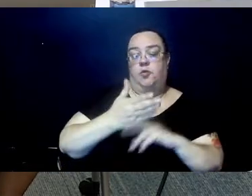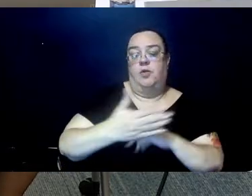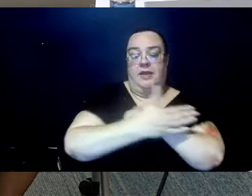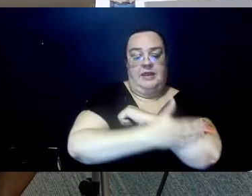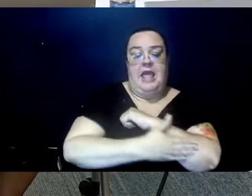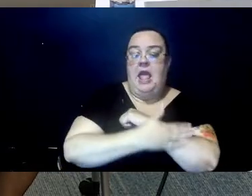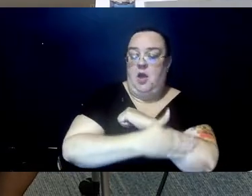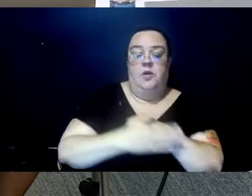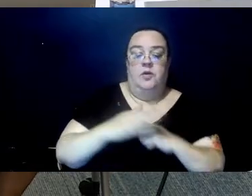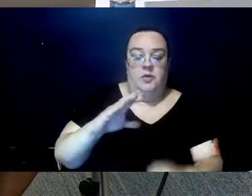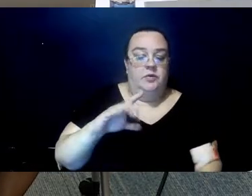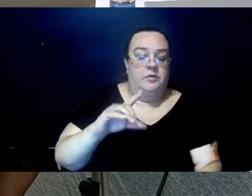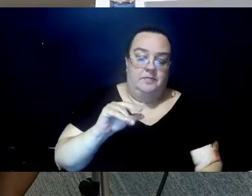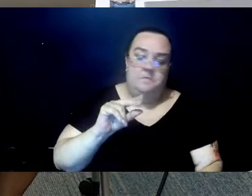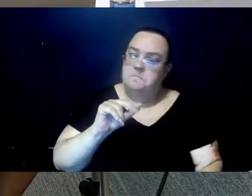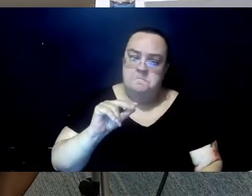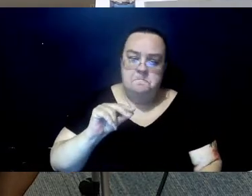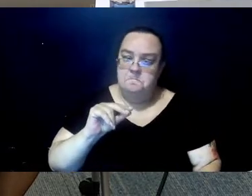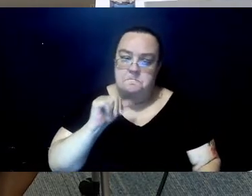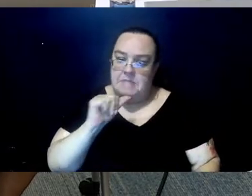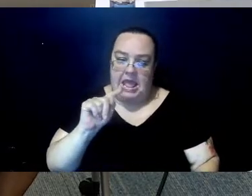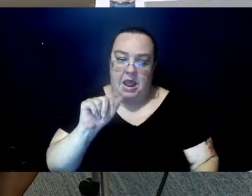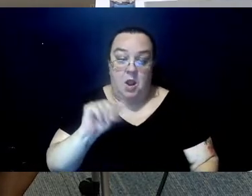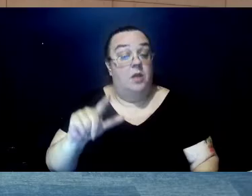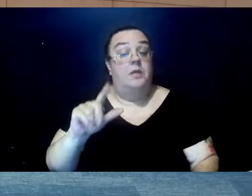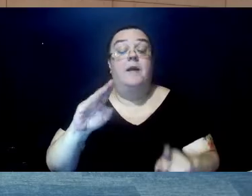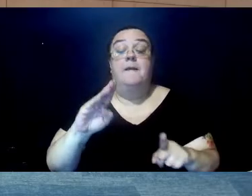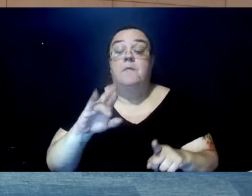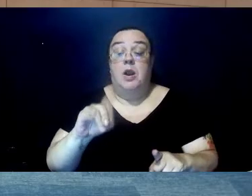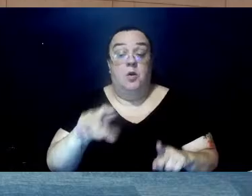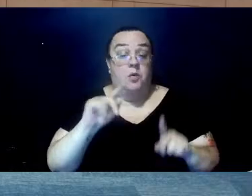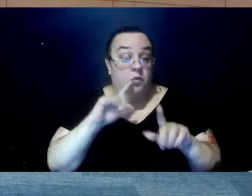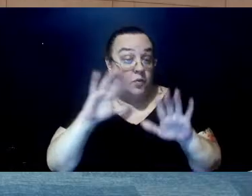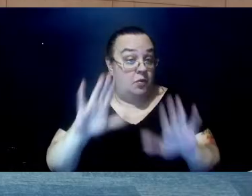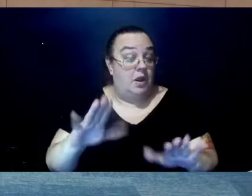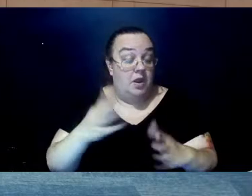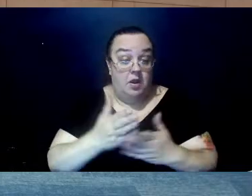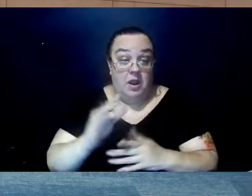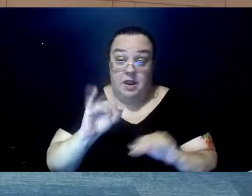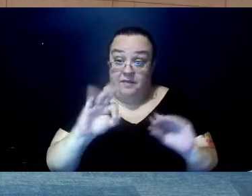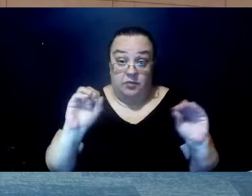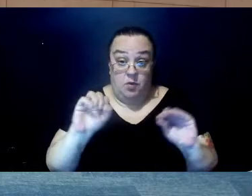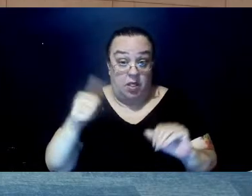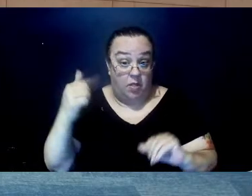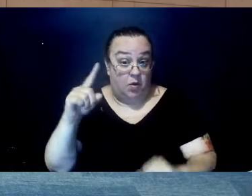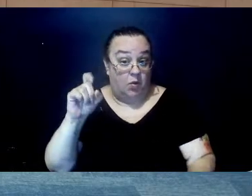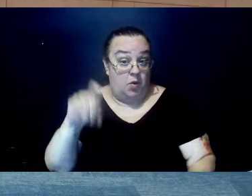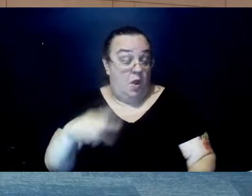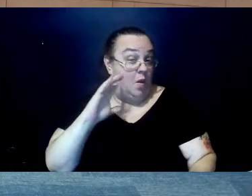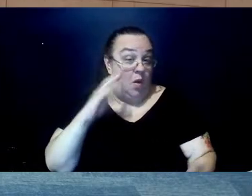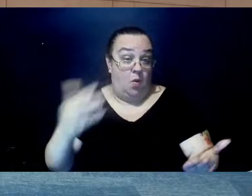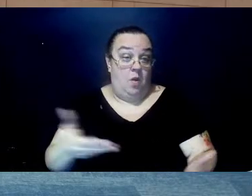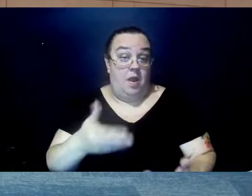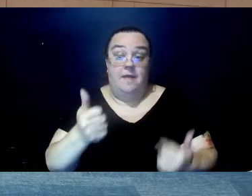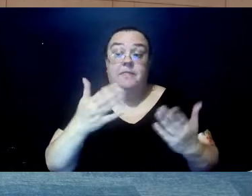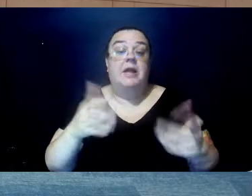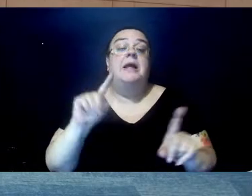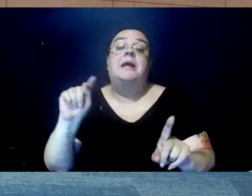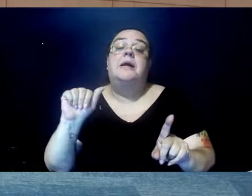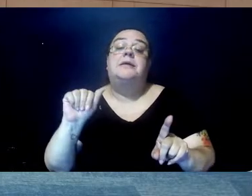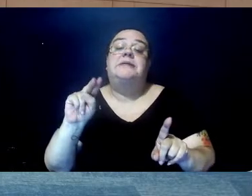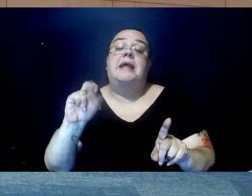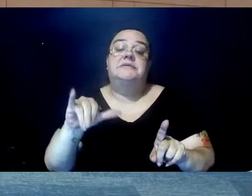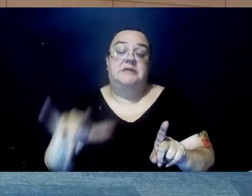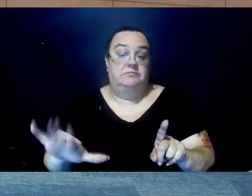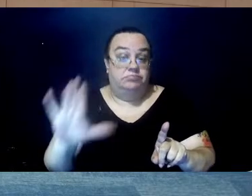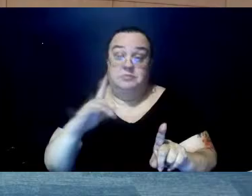Yeah. Great. All right. If there are no other questions, I would welcome a motion. Chairman Tansey has. Oh,